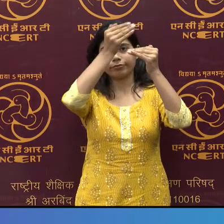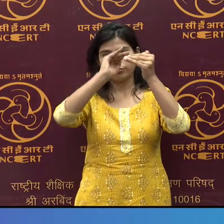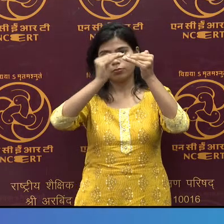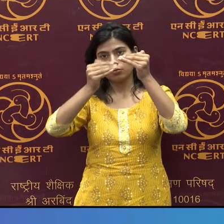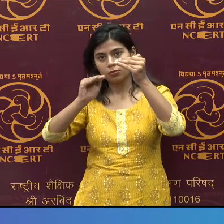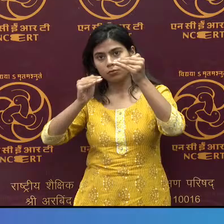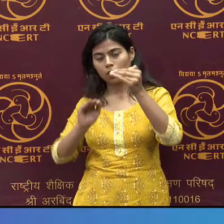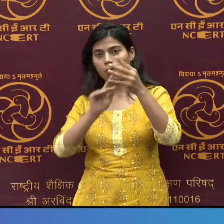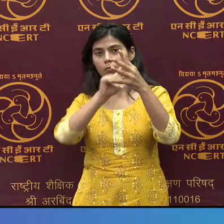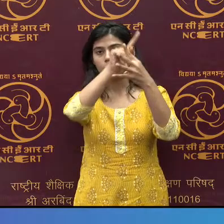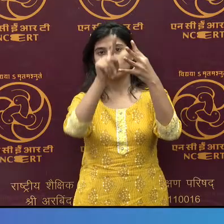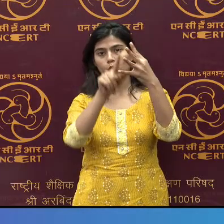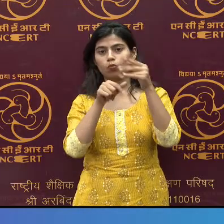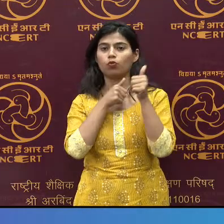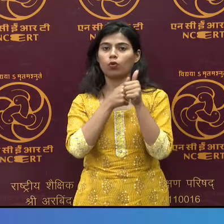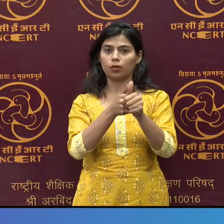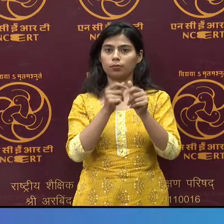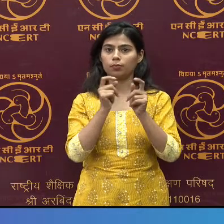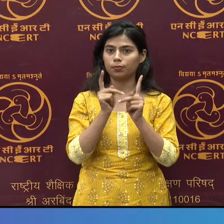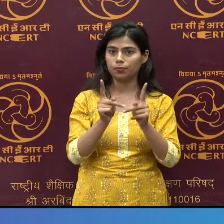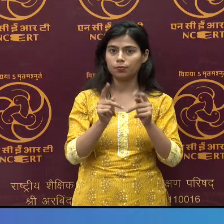sentences must be linked up.